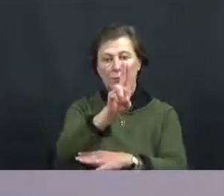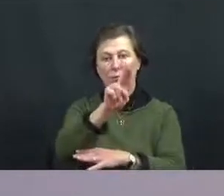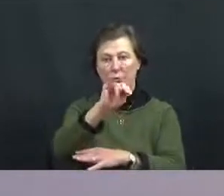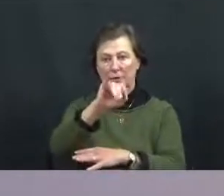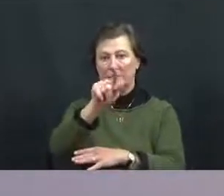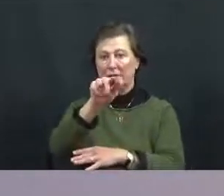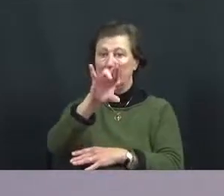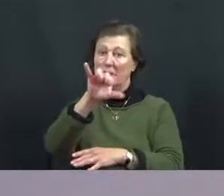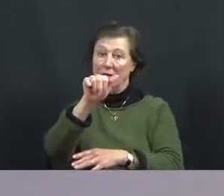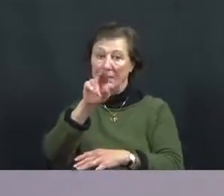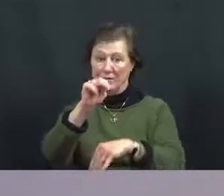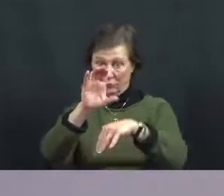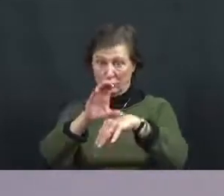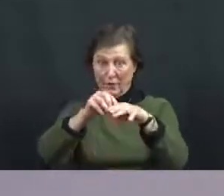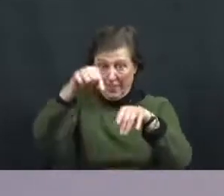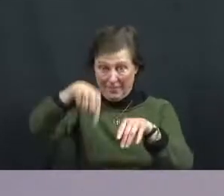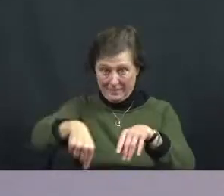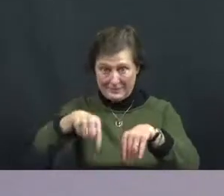city.